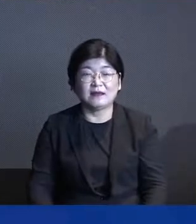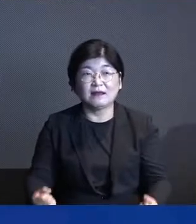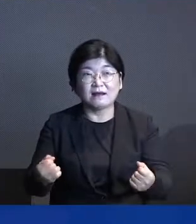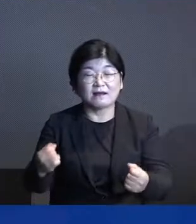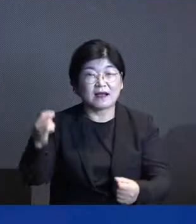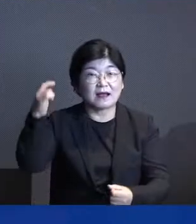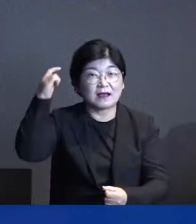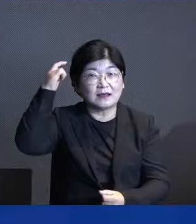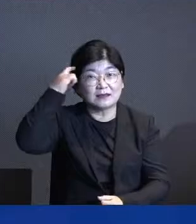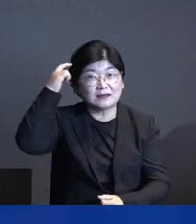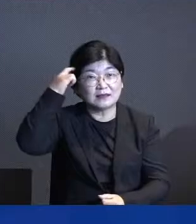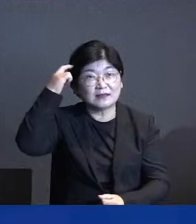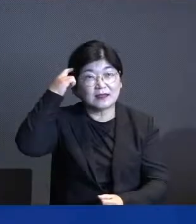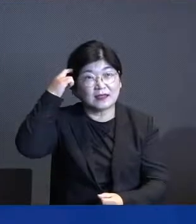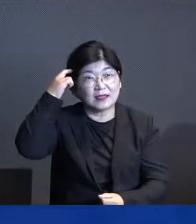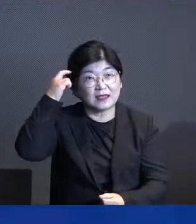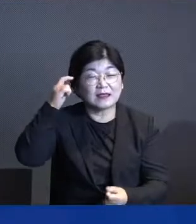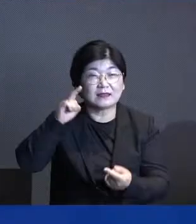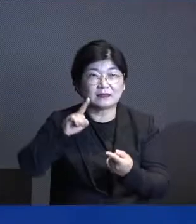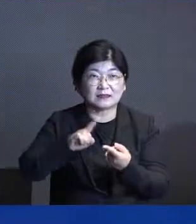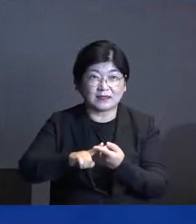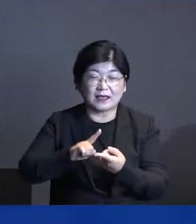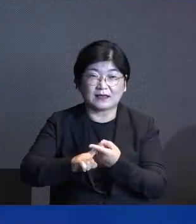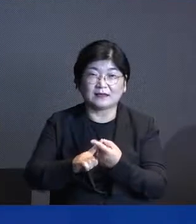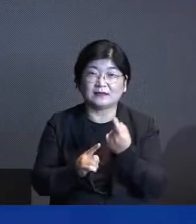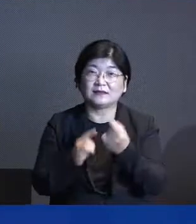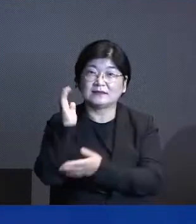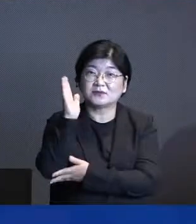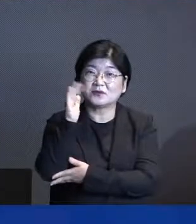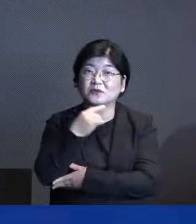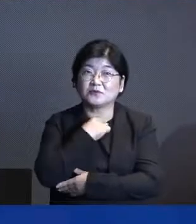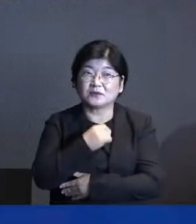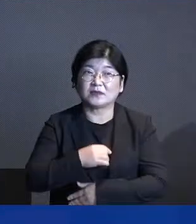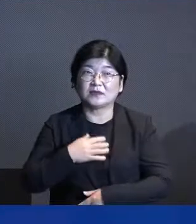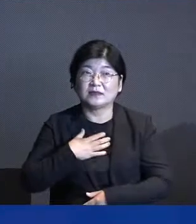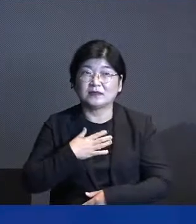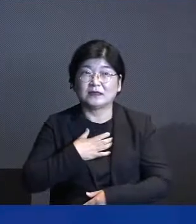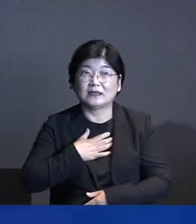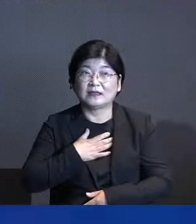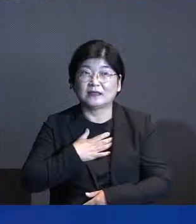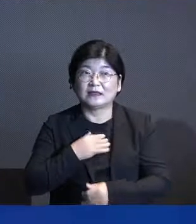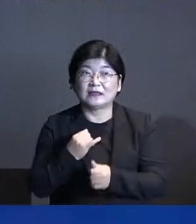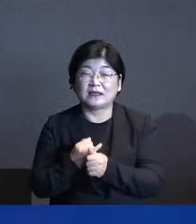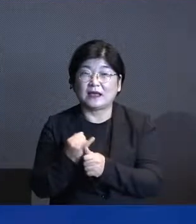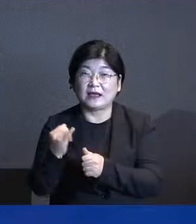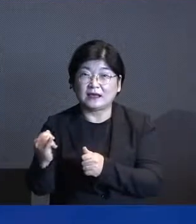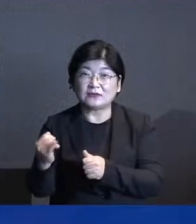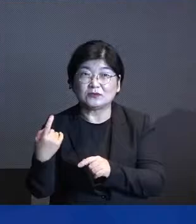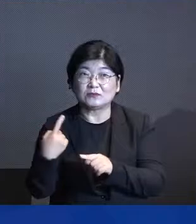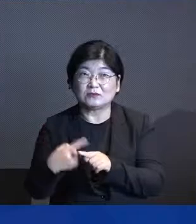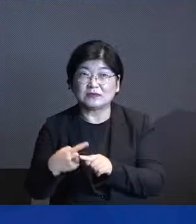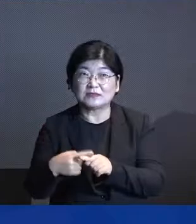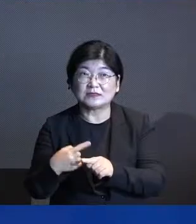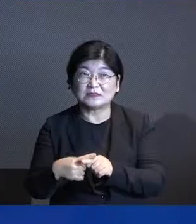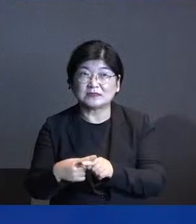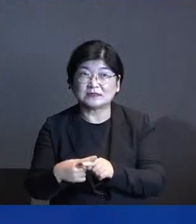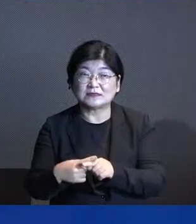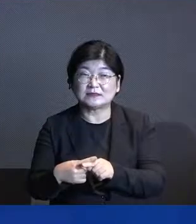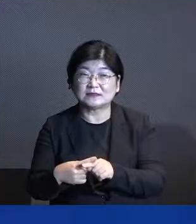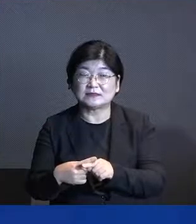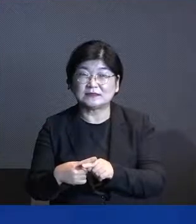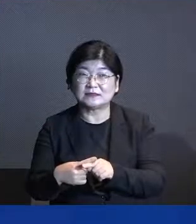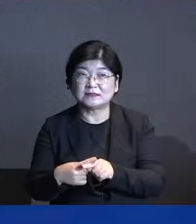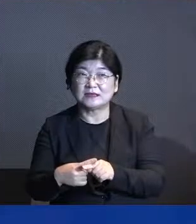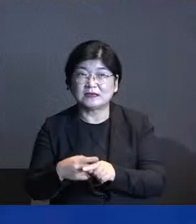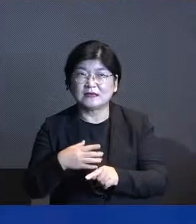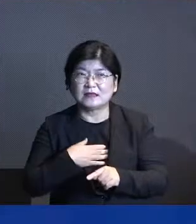Since I know that my wife clearly knows that I'm not bright, so I'd like to focus on a couple of clear messages. And